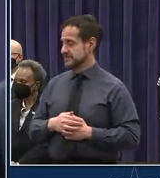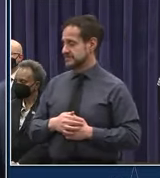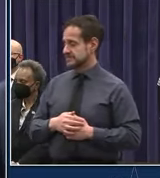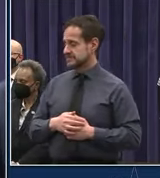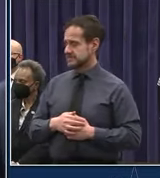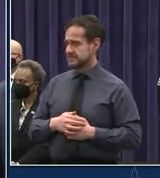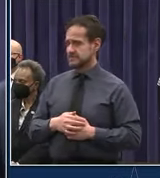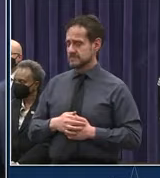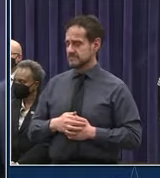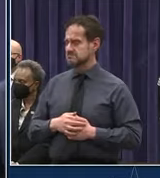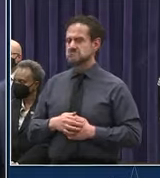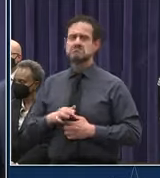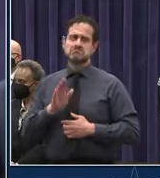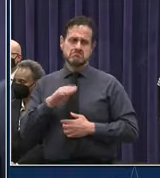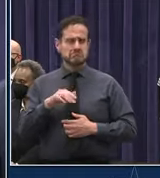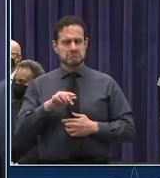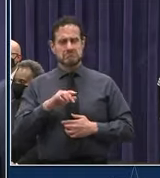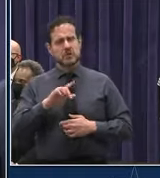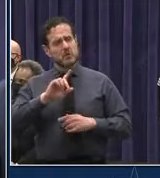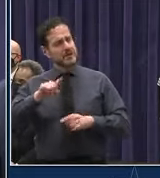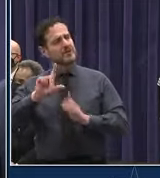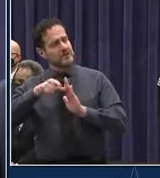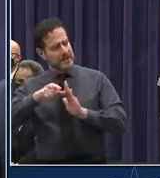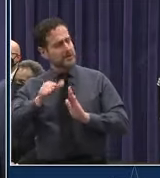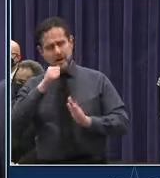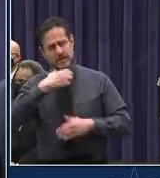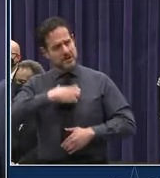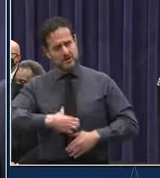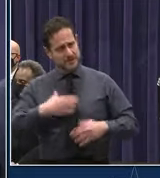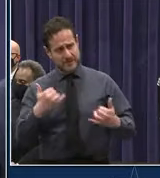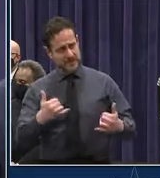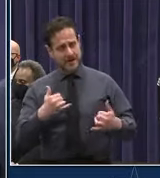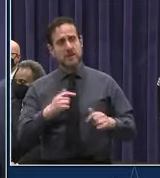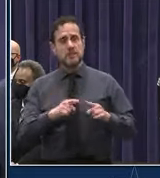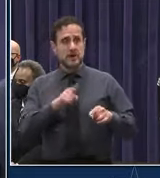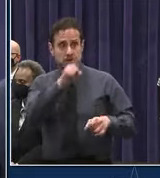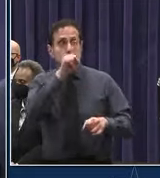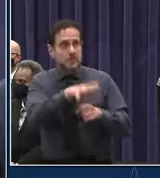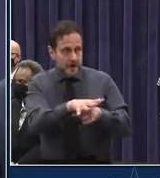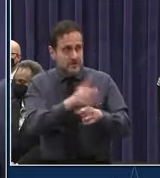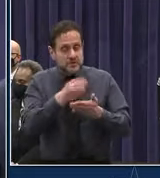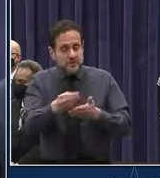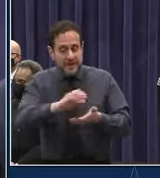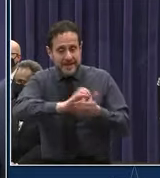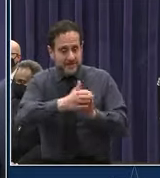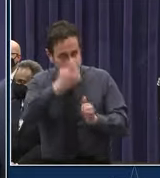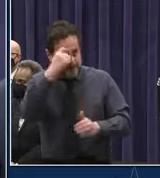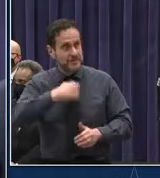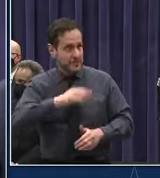"We can go later. I'm not that hungry right now. But you promise you'll buy it for me?"